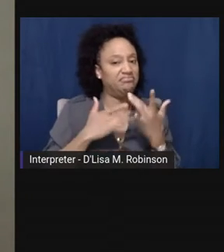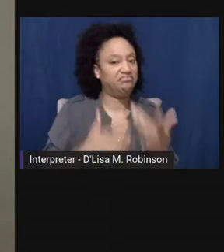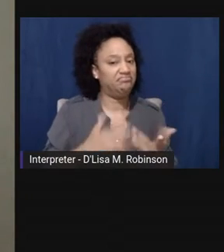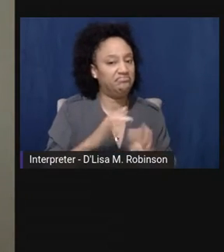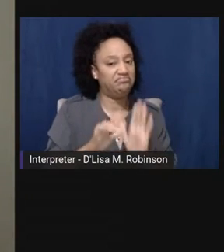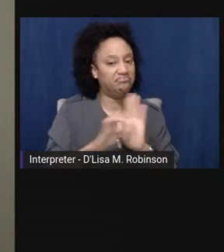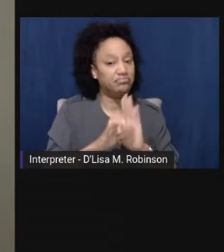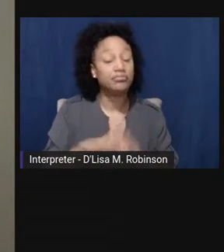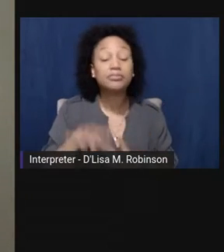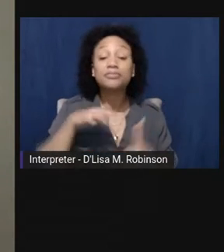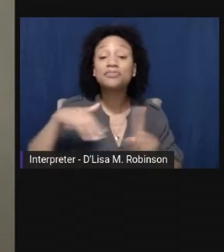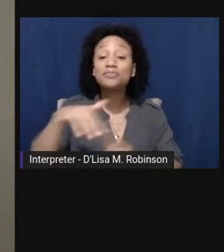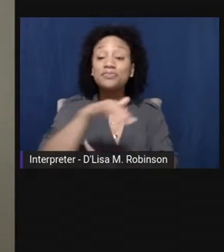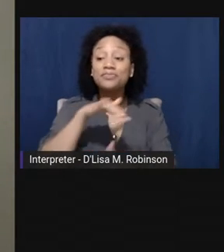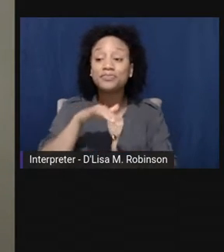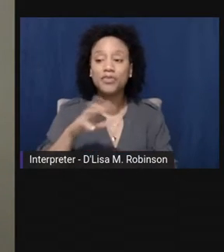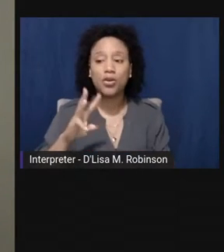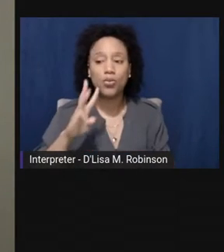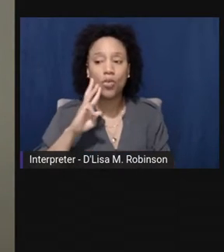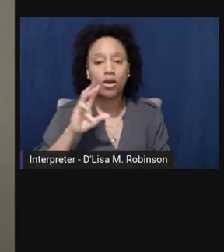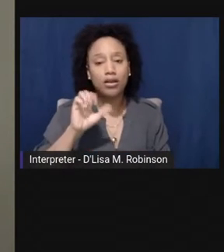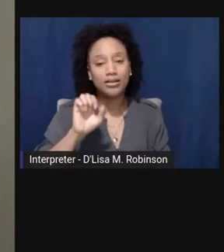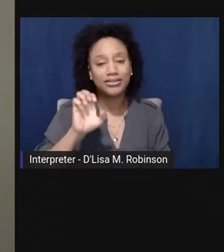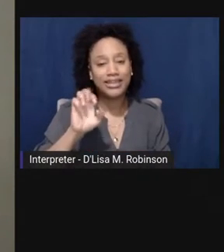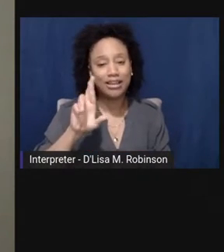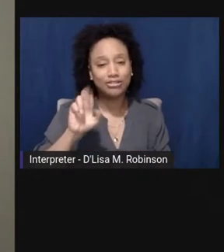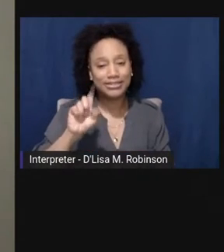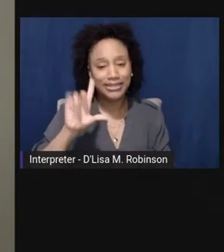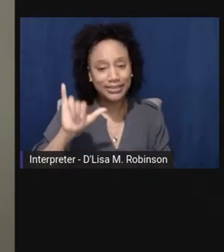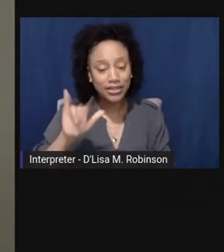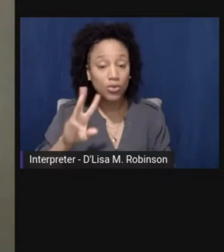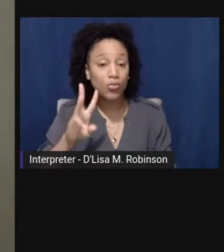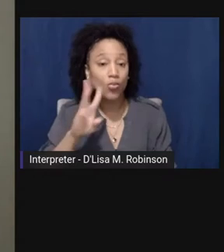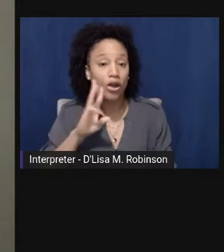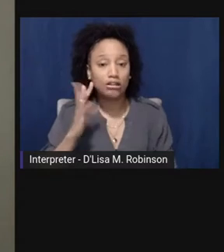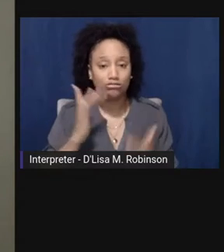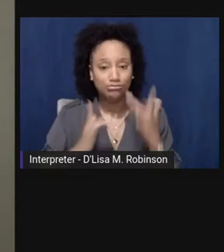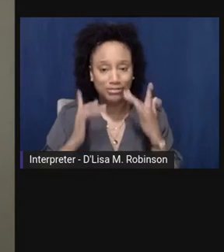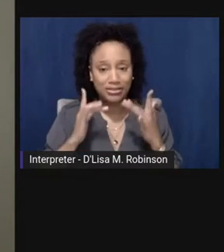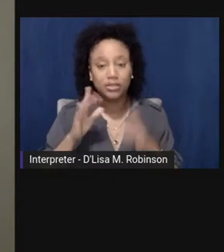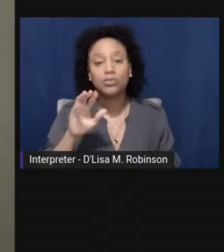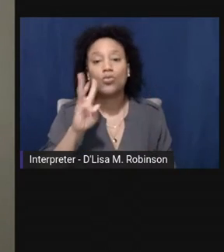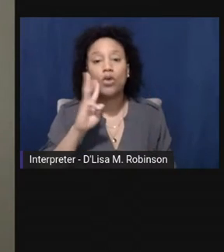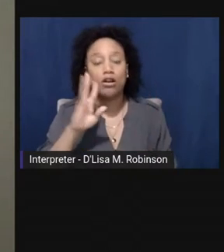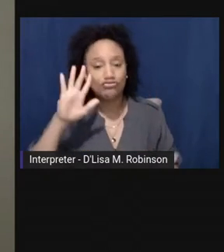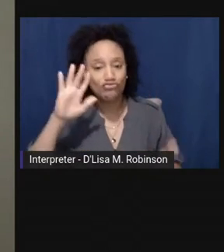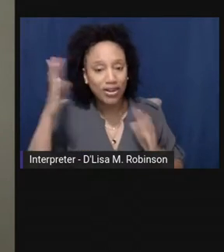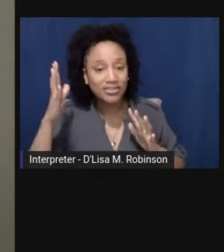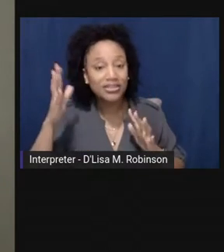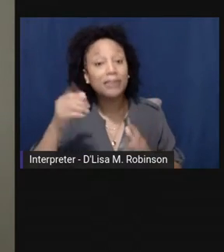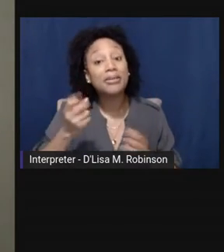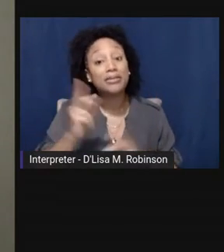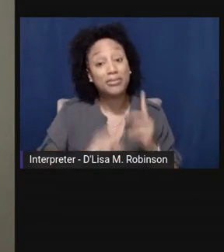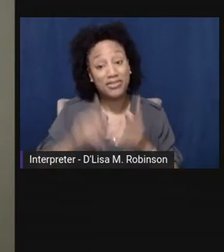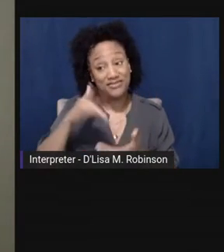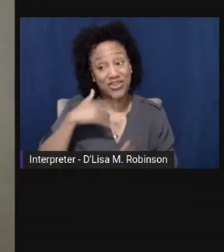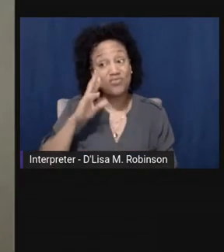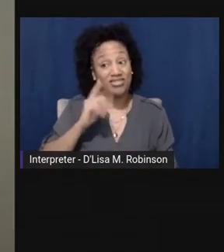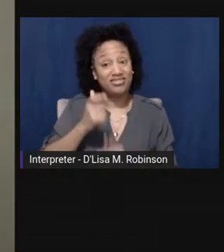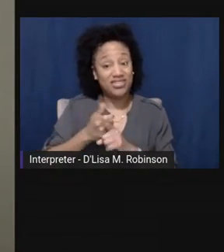context? Water scarcity, water crisis, the ecological conflict many believe will define the 21st